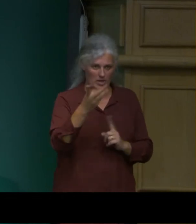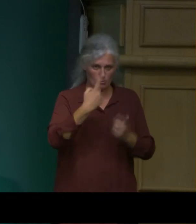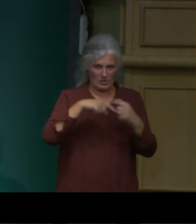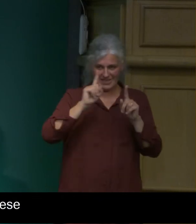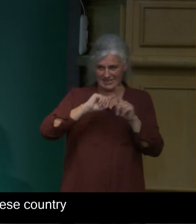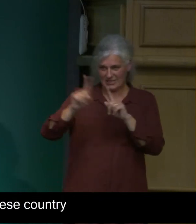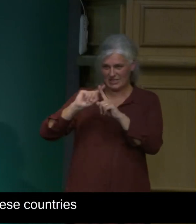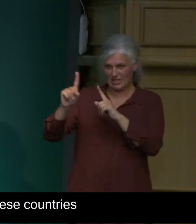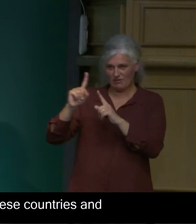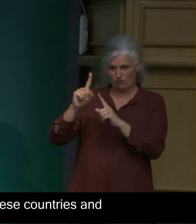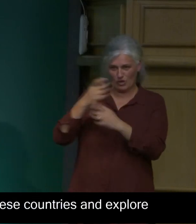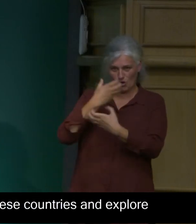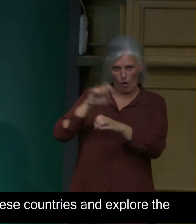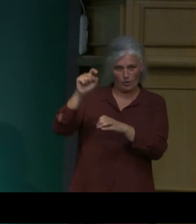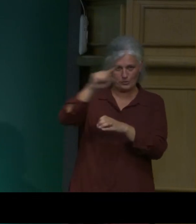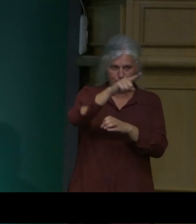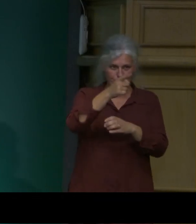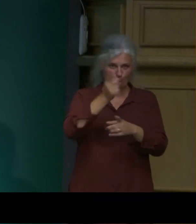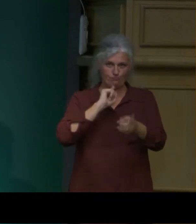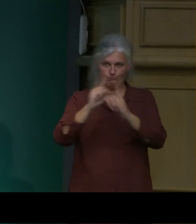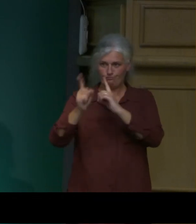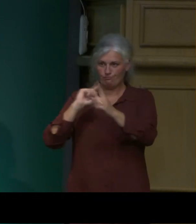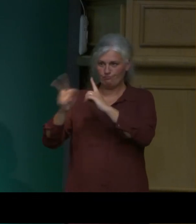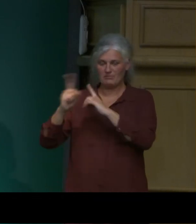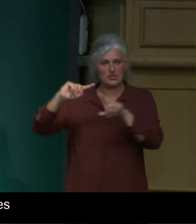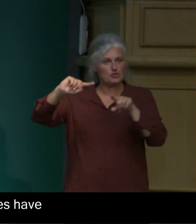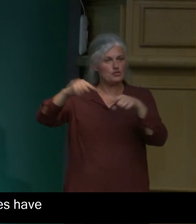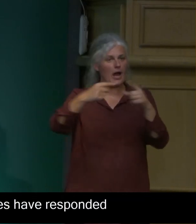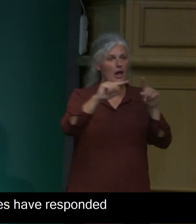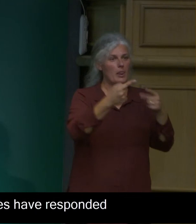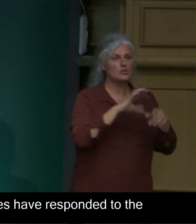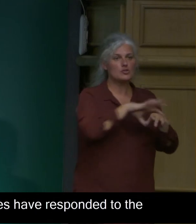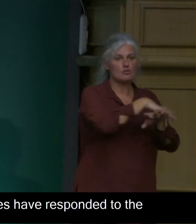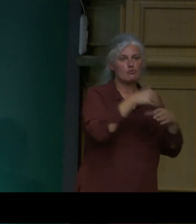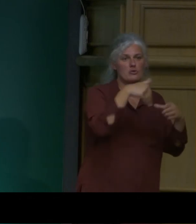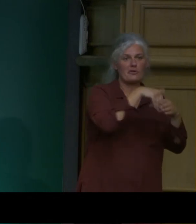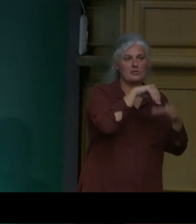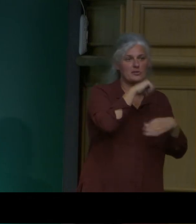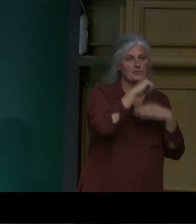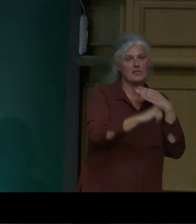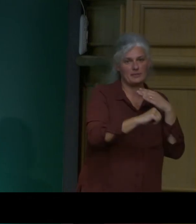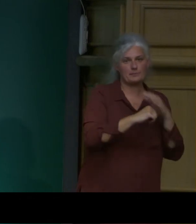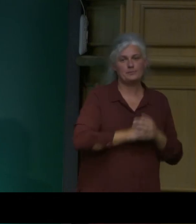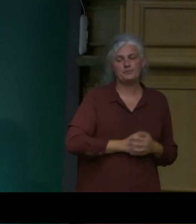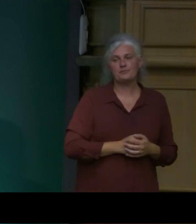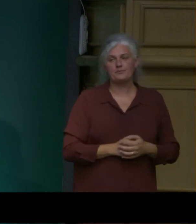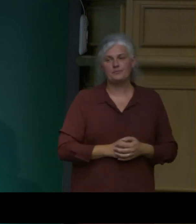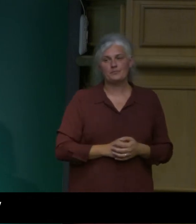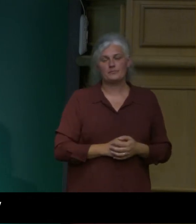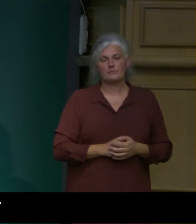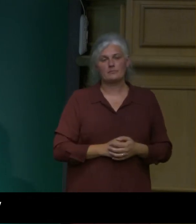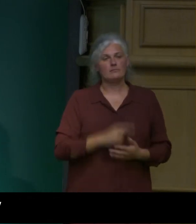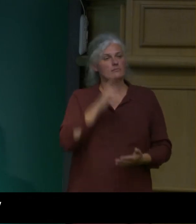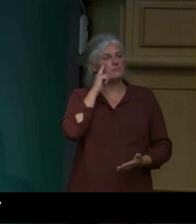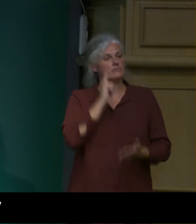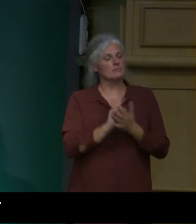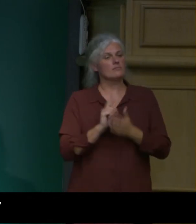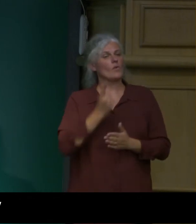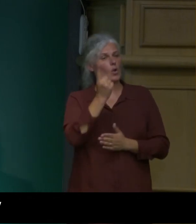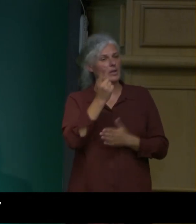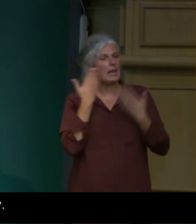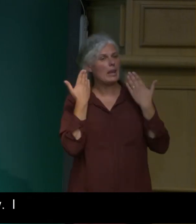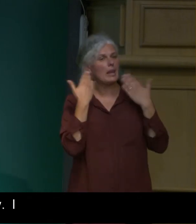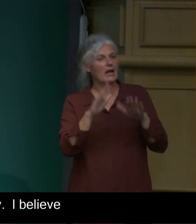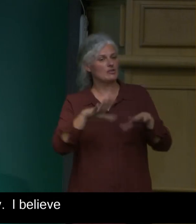a variety of other states have responded to the challenging security context of today I believe that only by